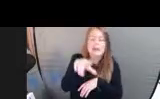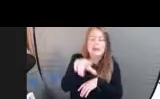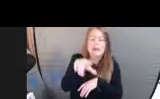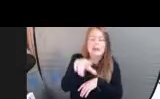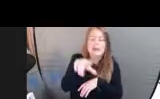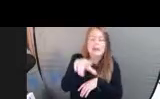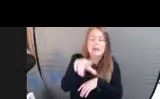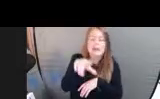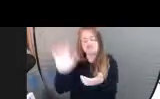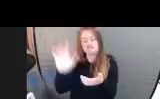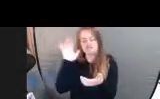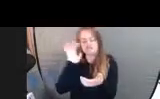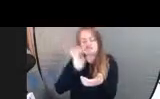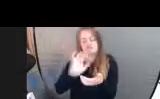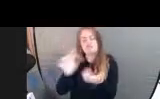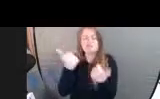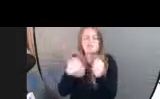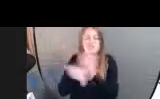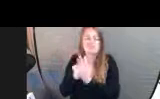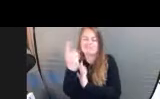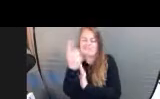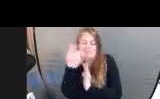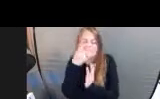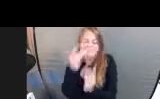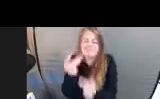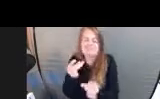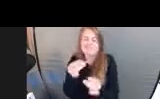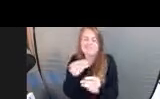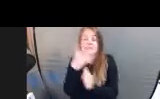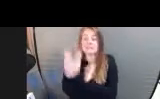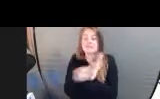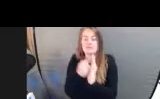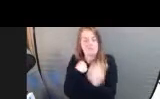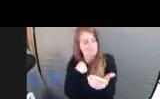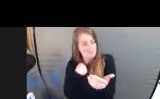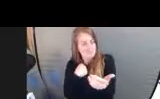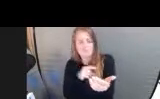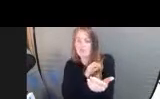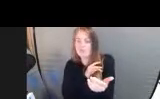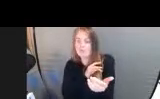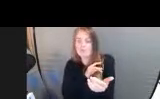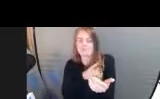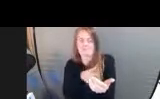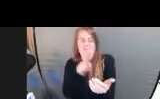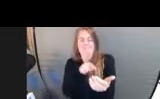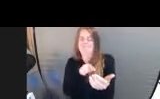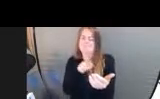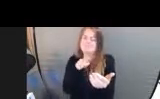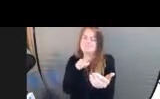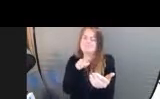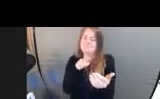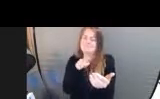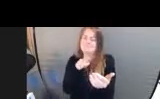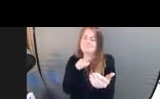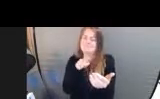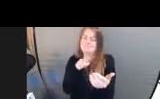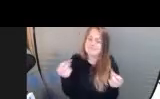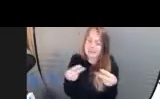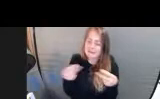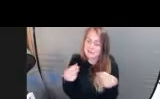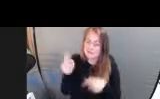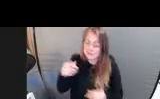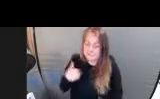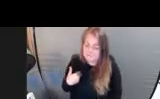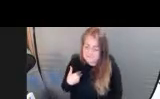your feed looking for something interesting when a video captures your attention? Well, why not have that video have captioning? That way,